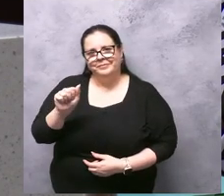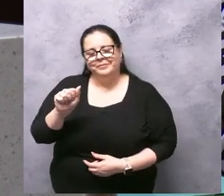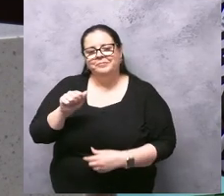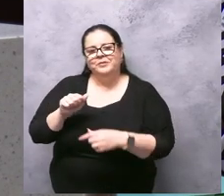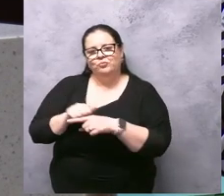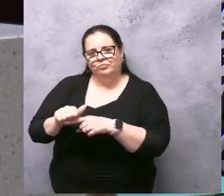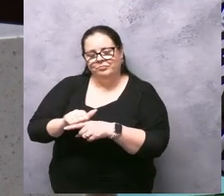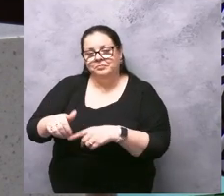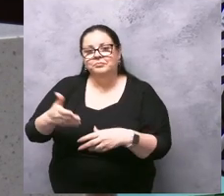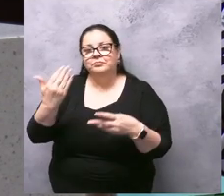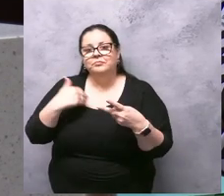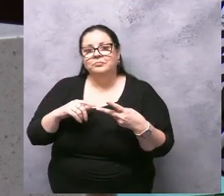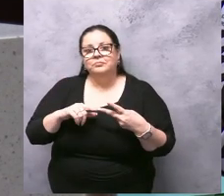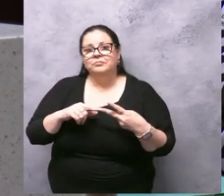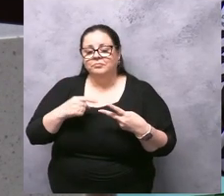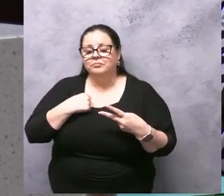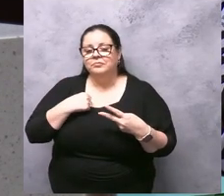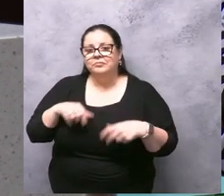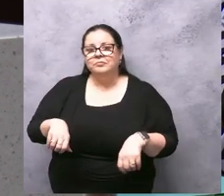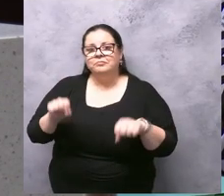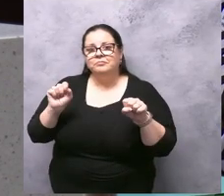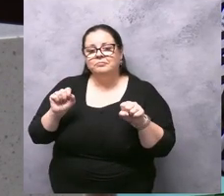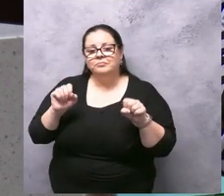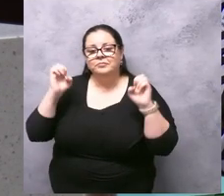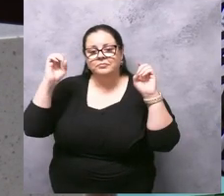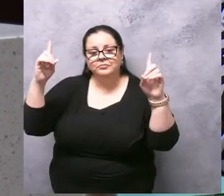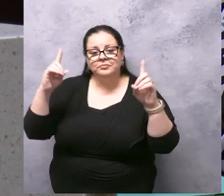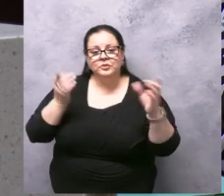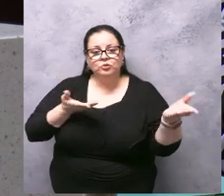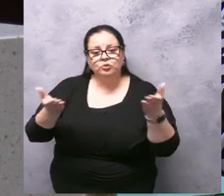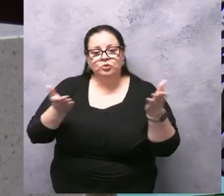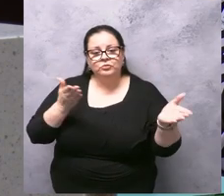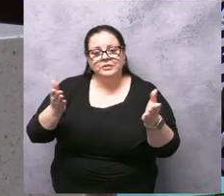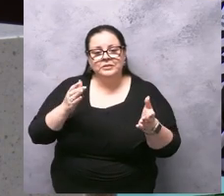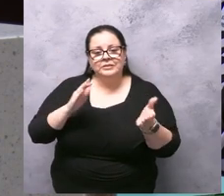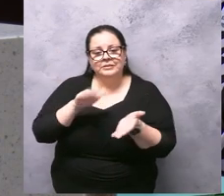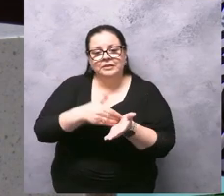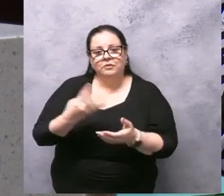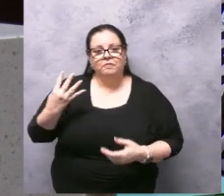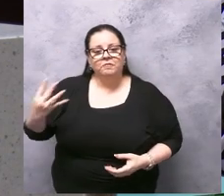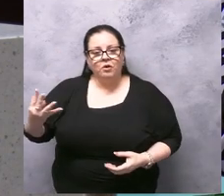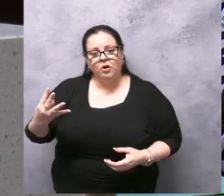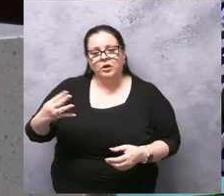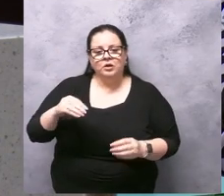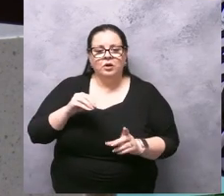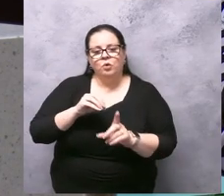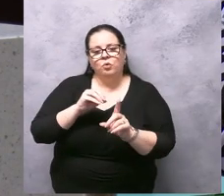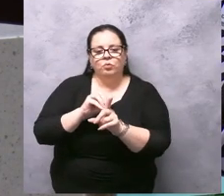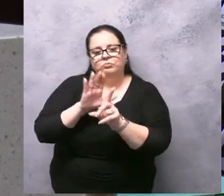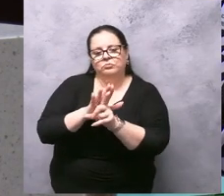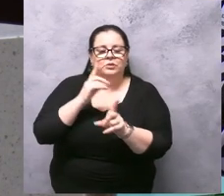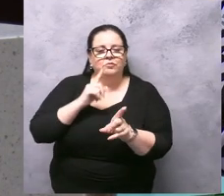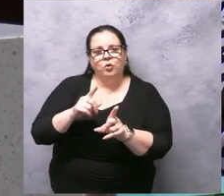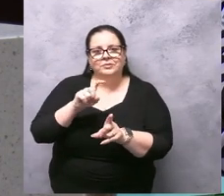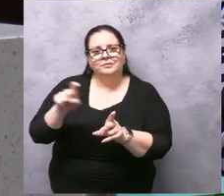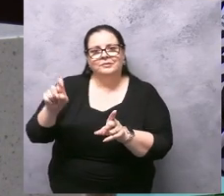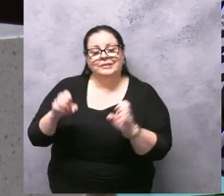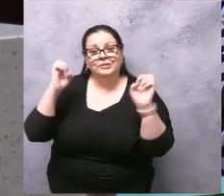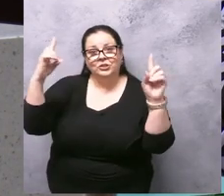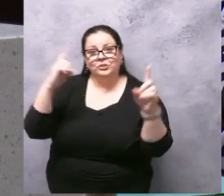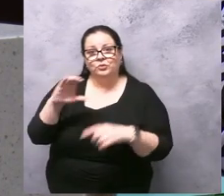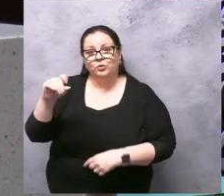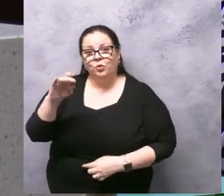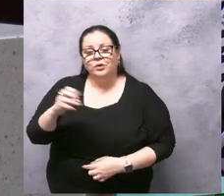to note that I did take Education Service Center for orientation to the Texas Education Code and evaluating and improving